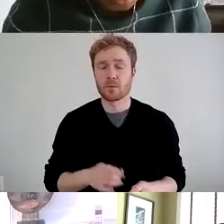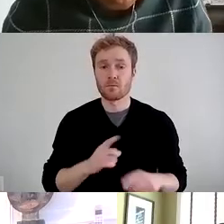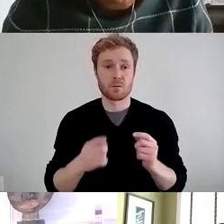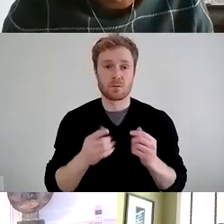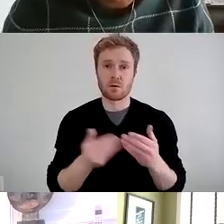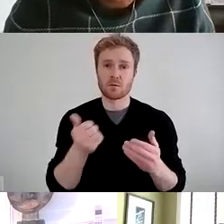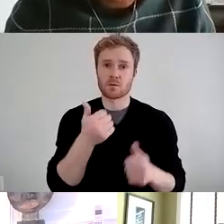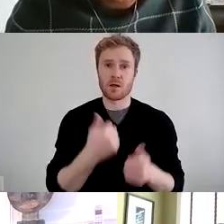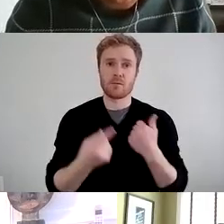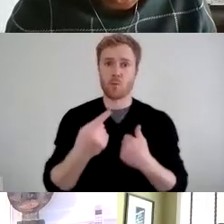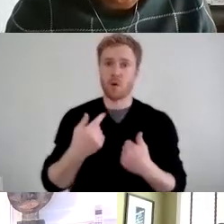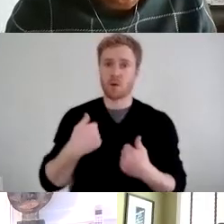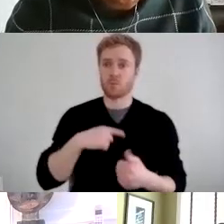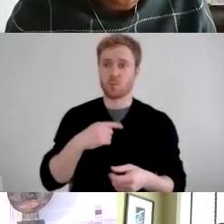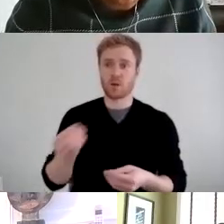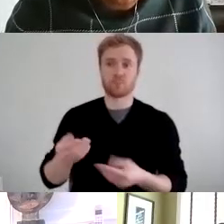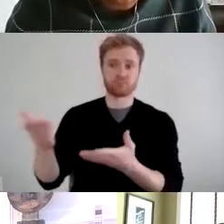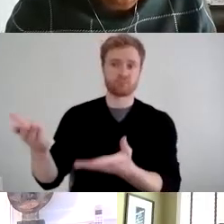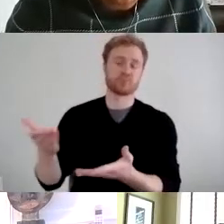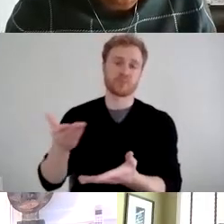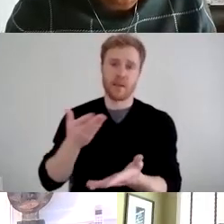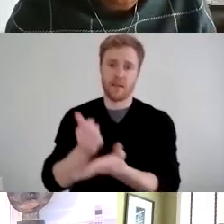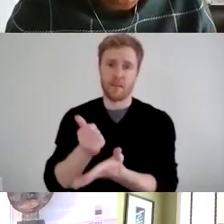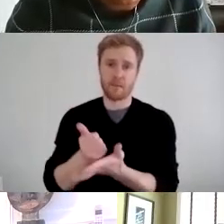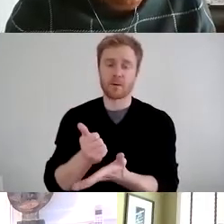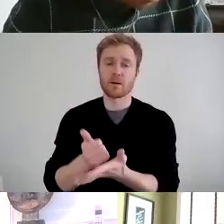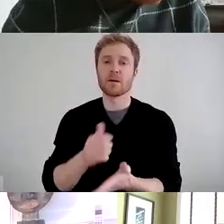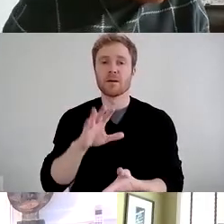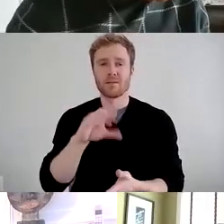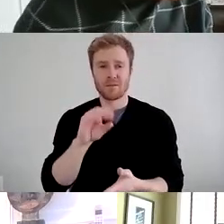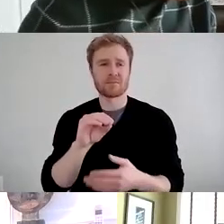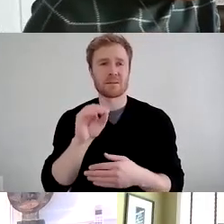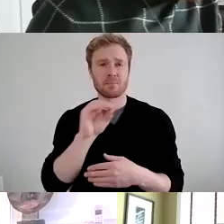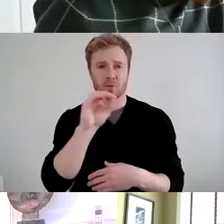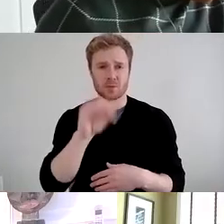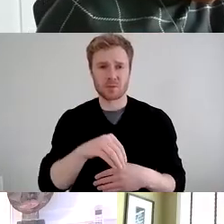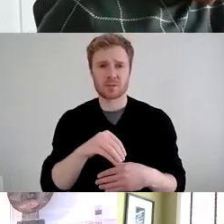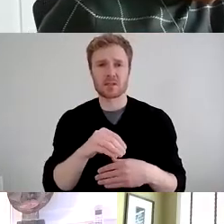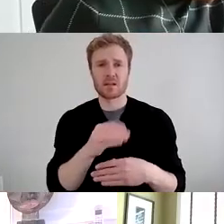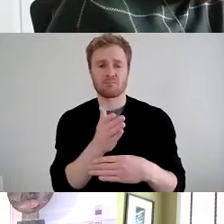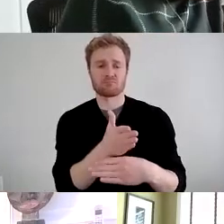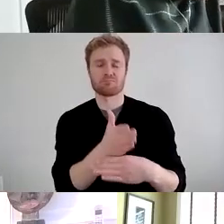of households, and over 75% are women head of households.